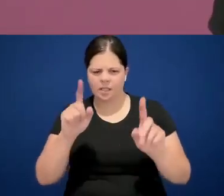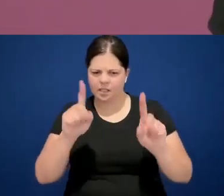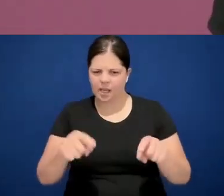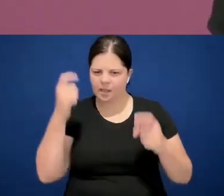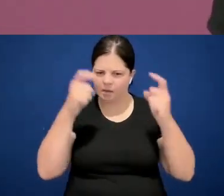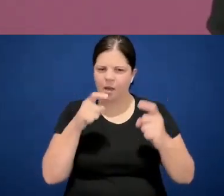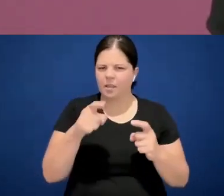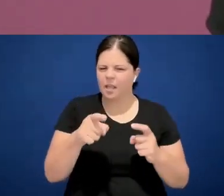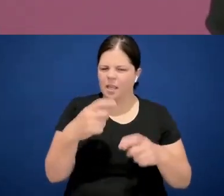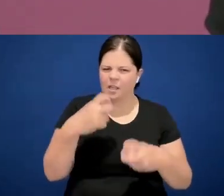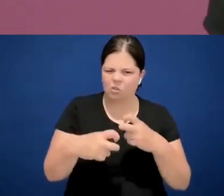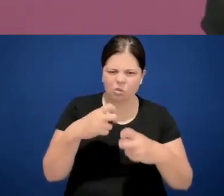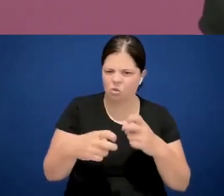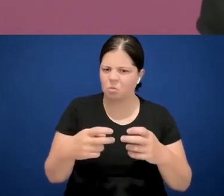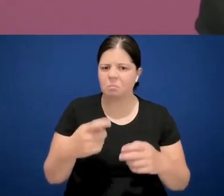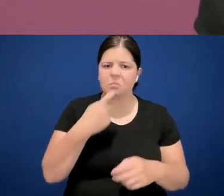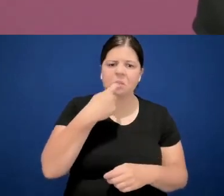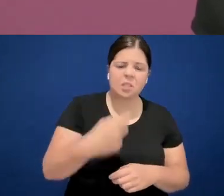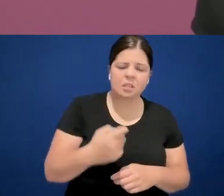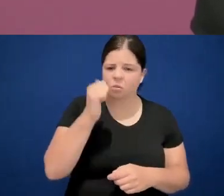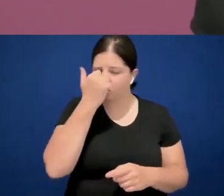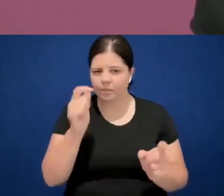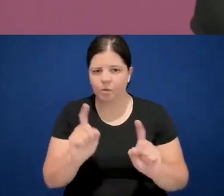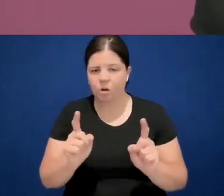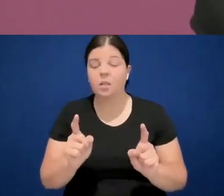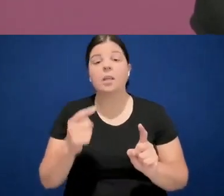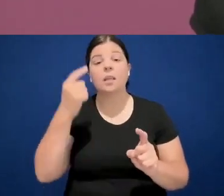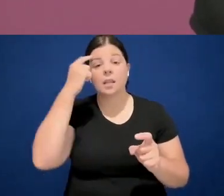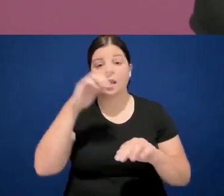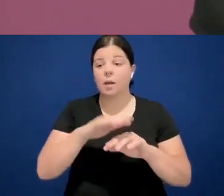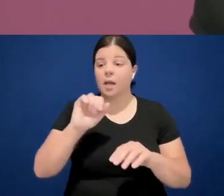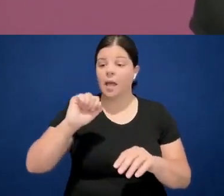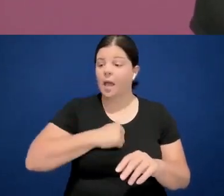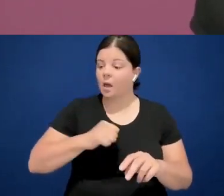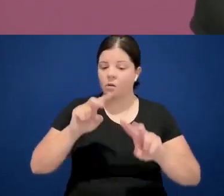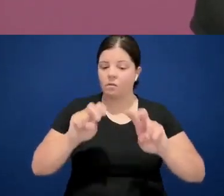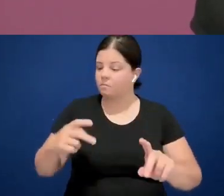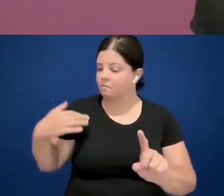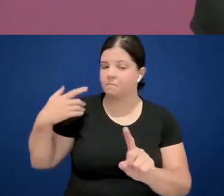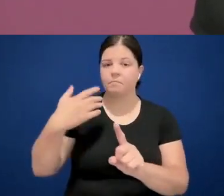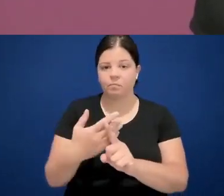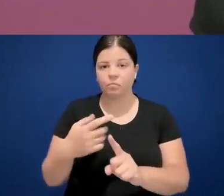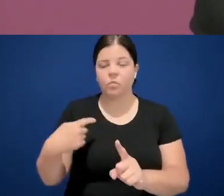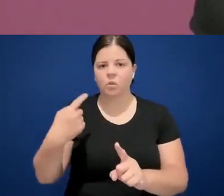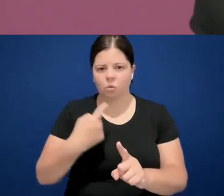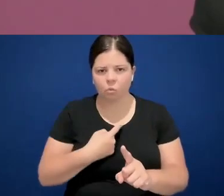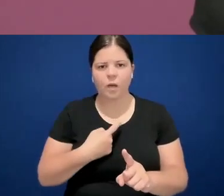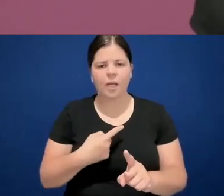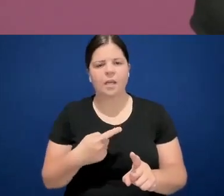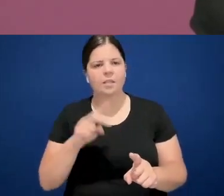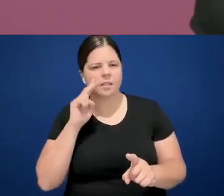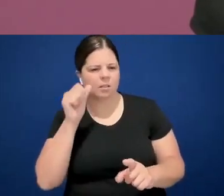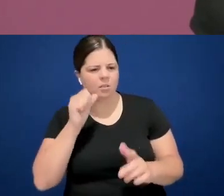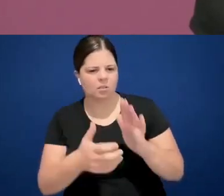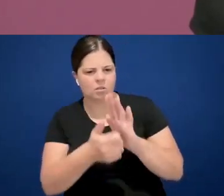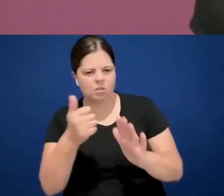I think if we reflect on our investigative activity, and particularly those matters where we've substantiated corrupt conduct, often you can trace